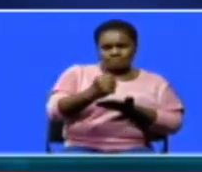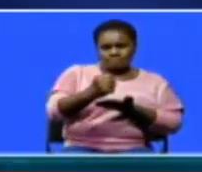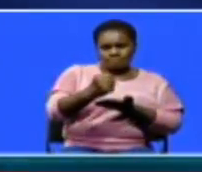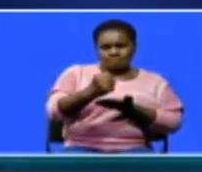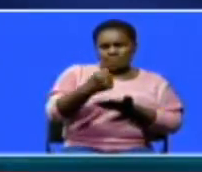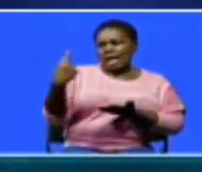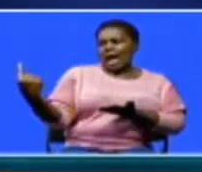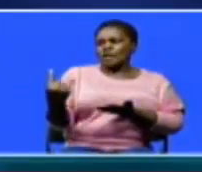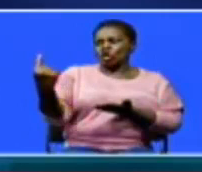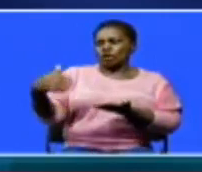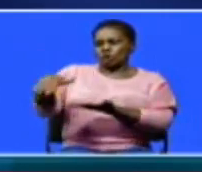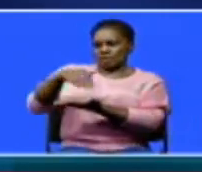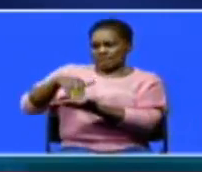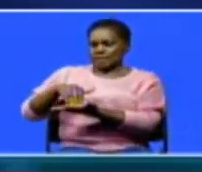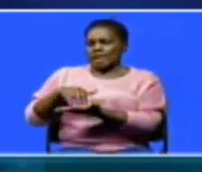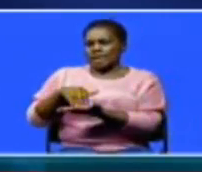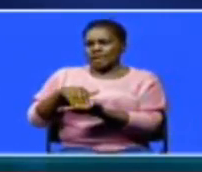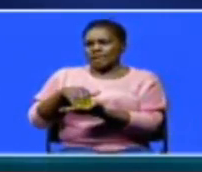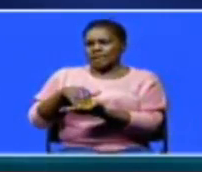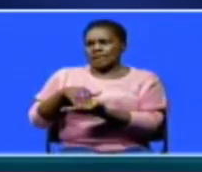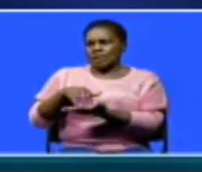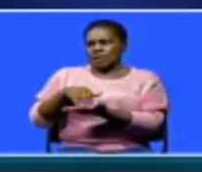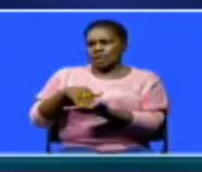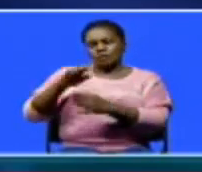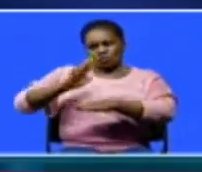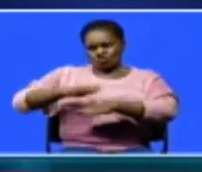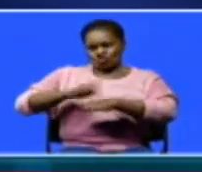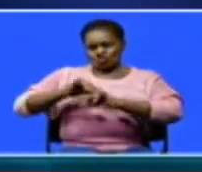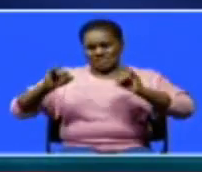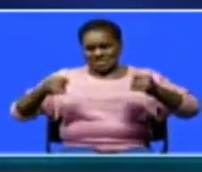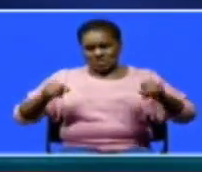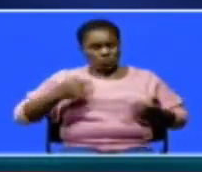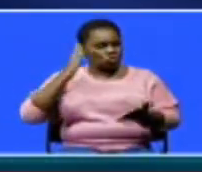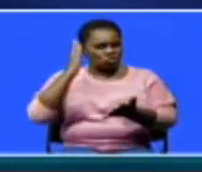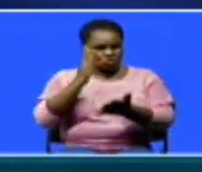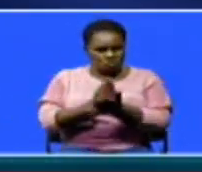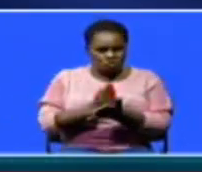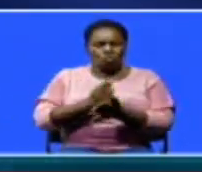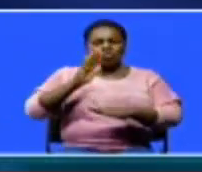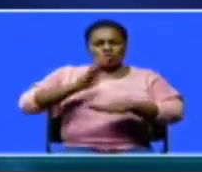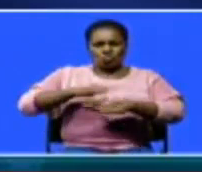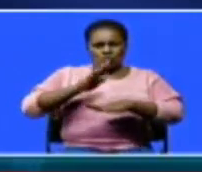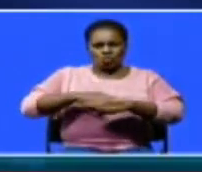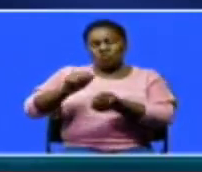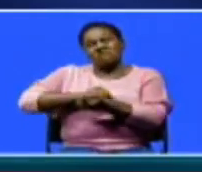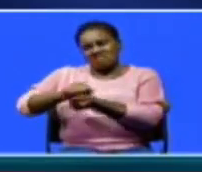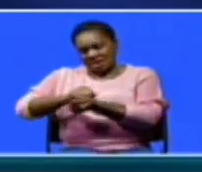COVID-19 isolation facility. And this is good news indeed. It is a Good